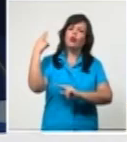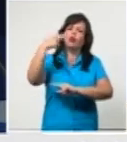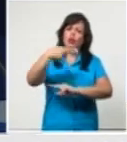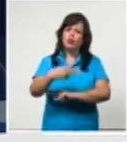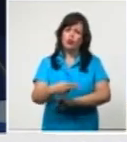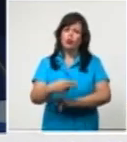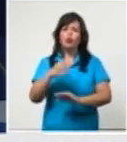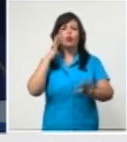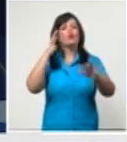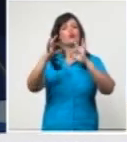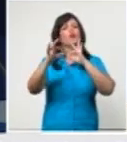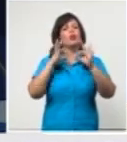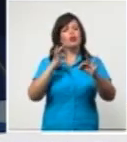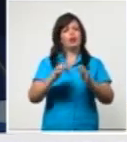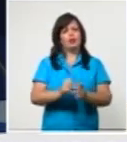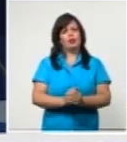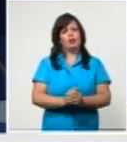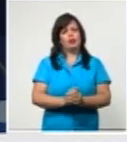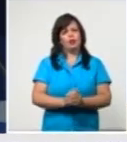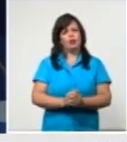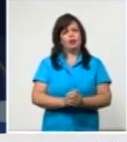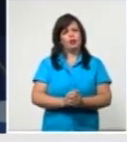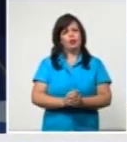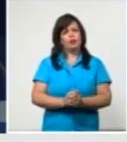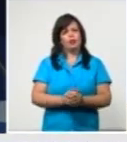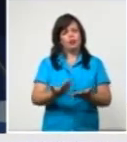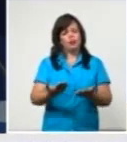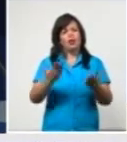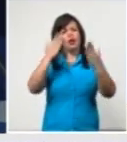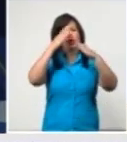Americas. So we just wanted to show